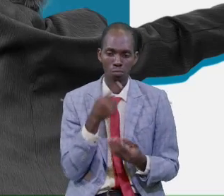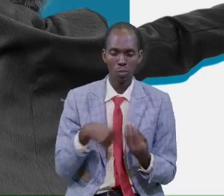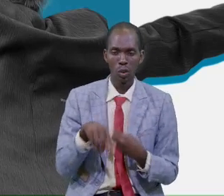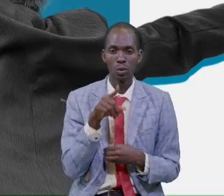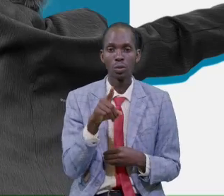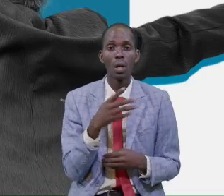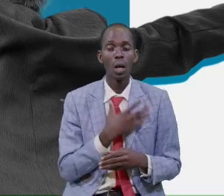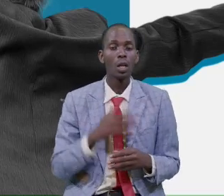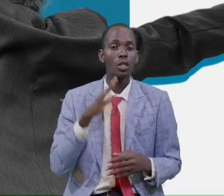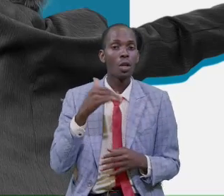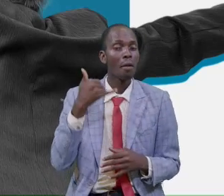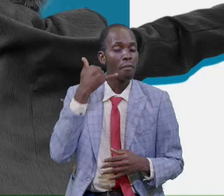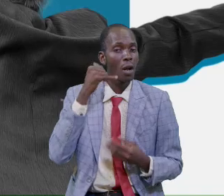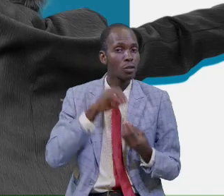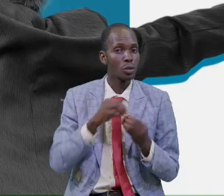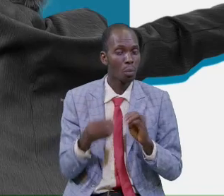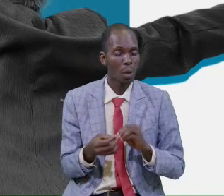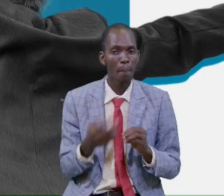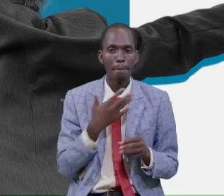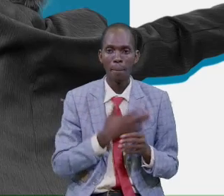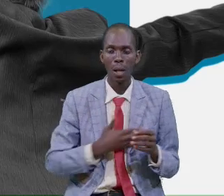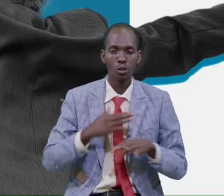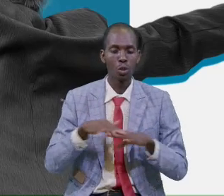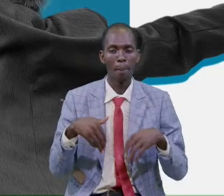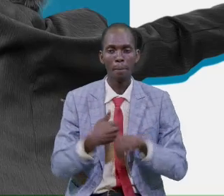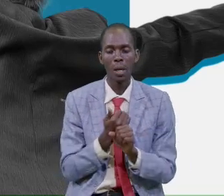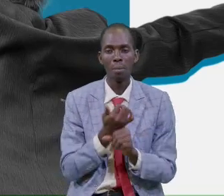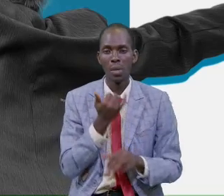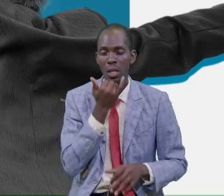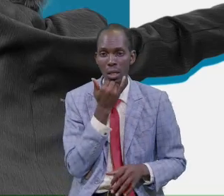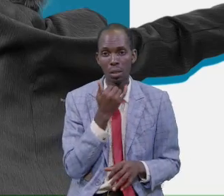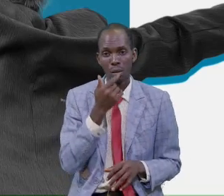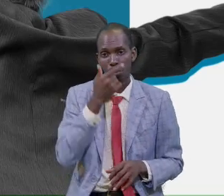it be very, very clear. Because you are born again.